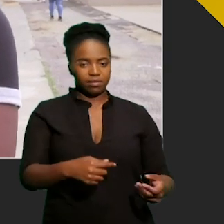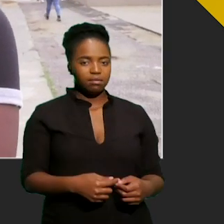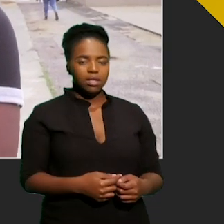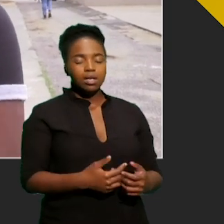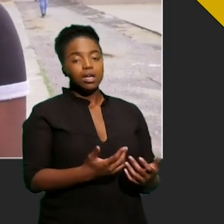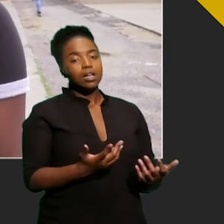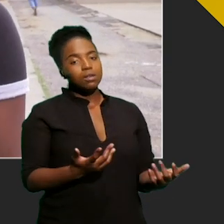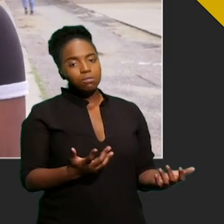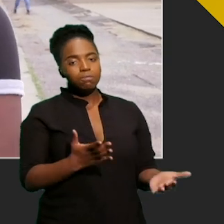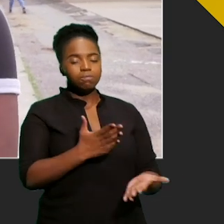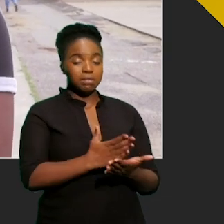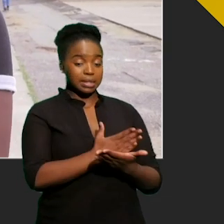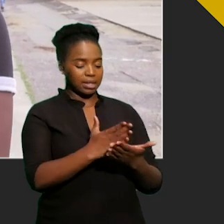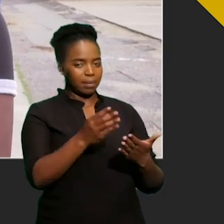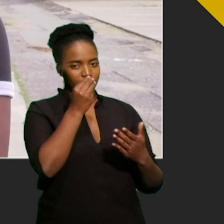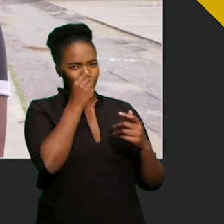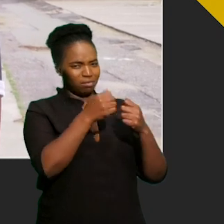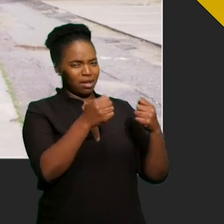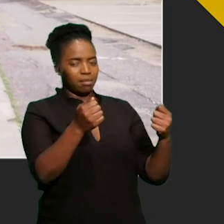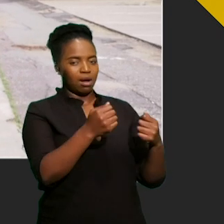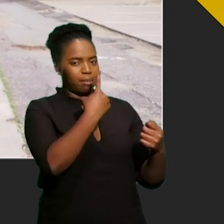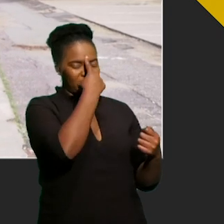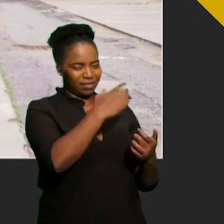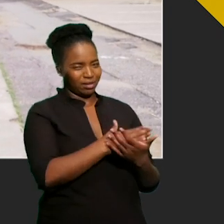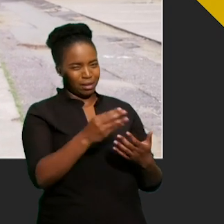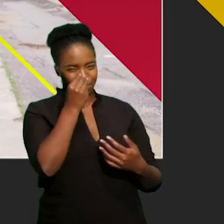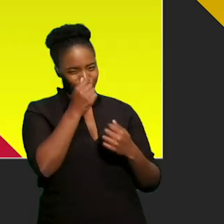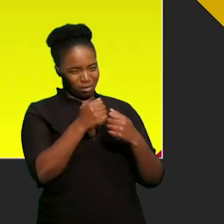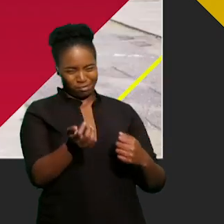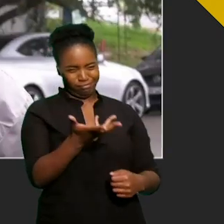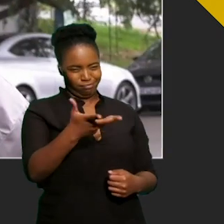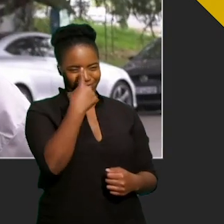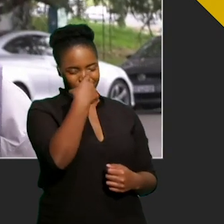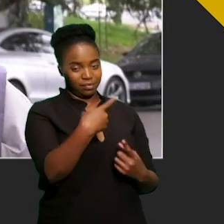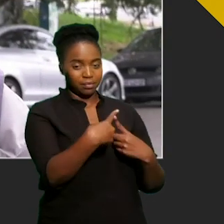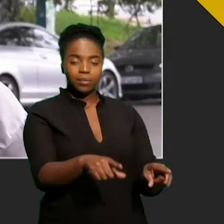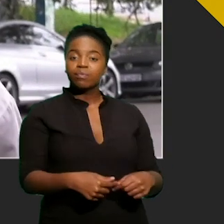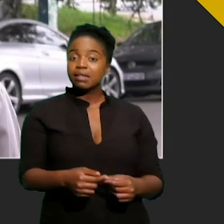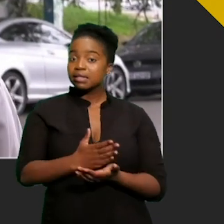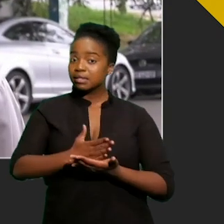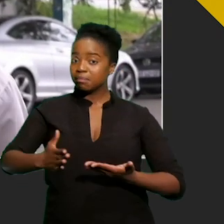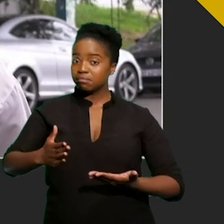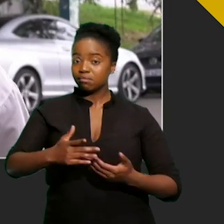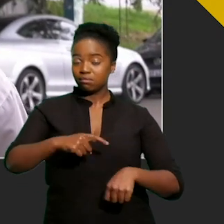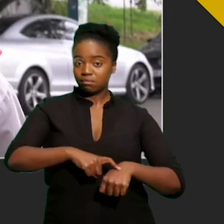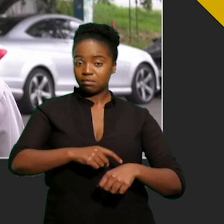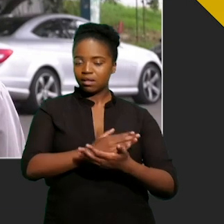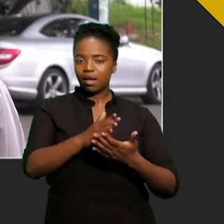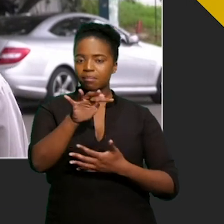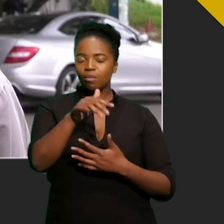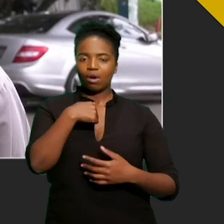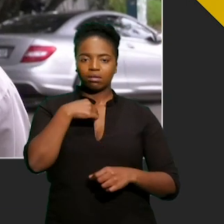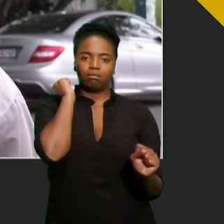certain newspapers, I know that this is credible, but some, I just don't believe it. Sometimes you get people who just want to tell a